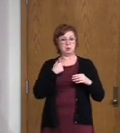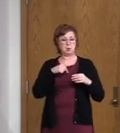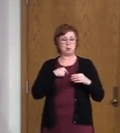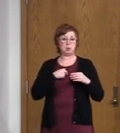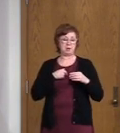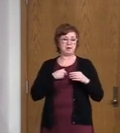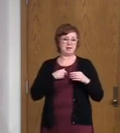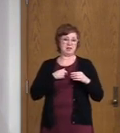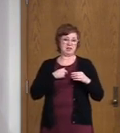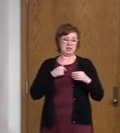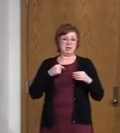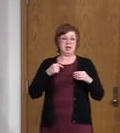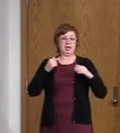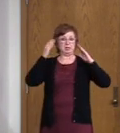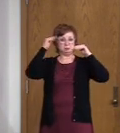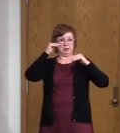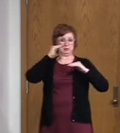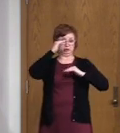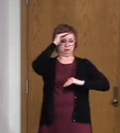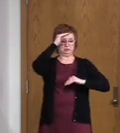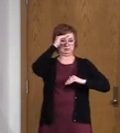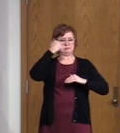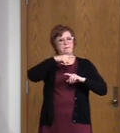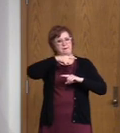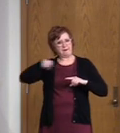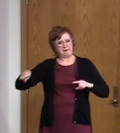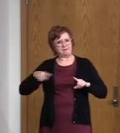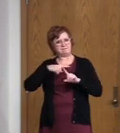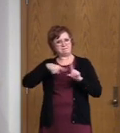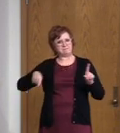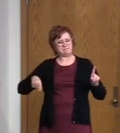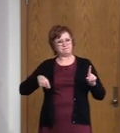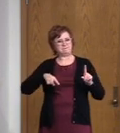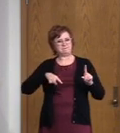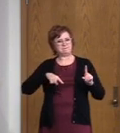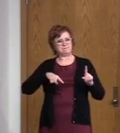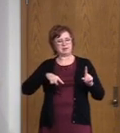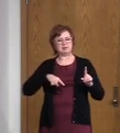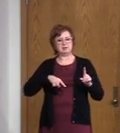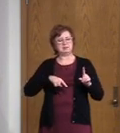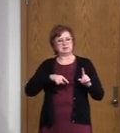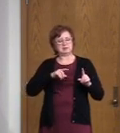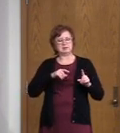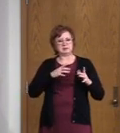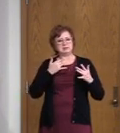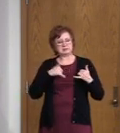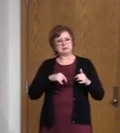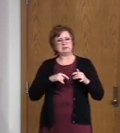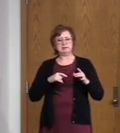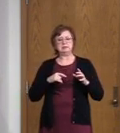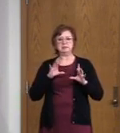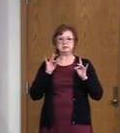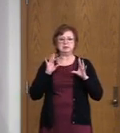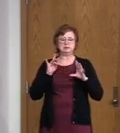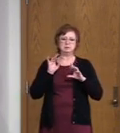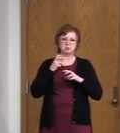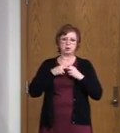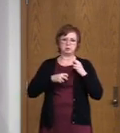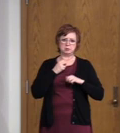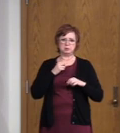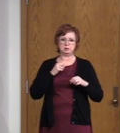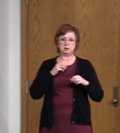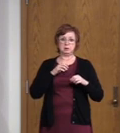priority population requires to be fully vaccinated. And we continue to see delays in receiving